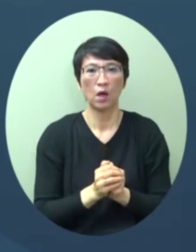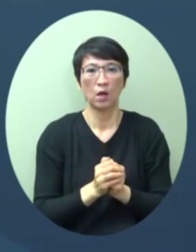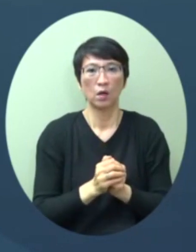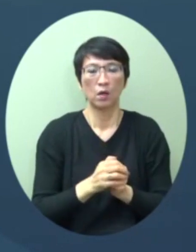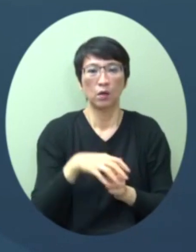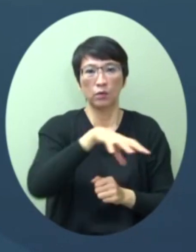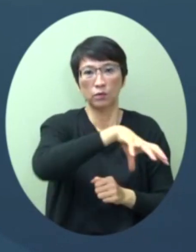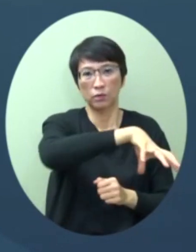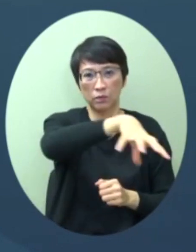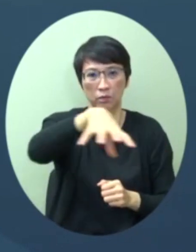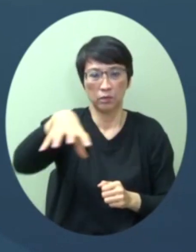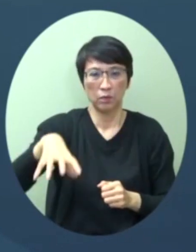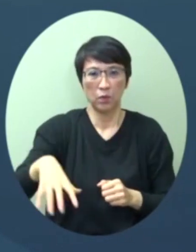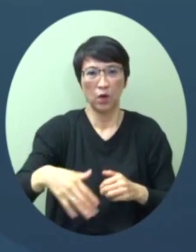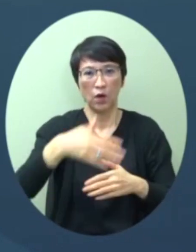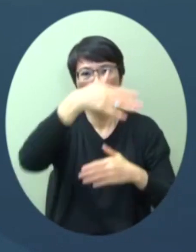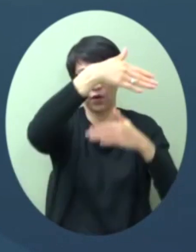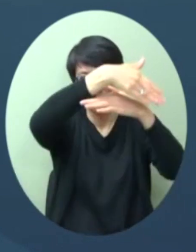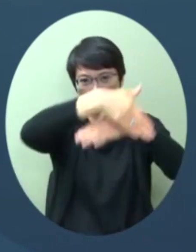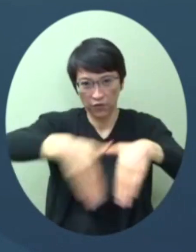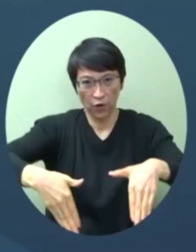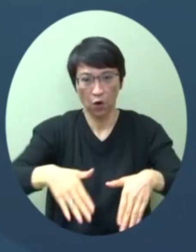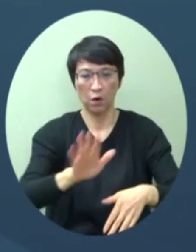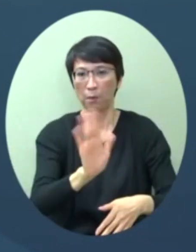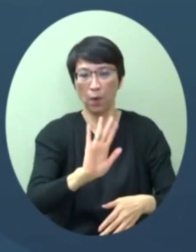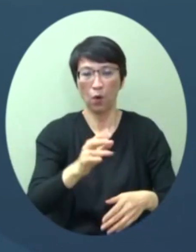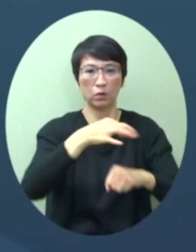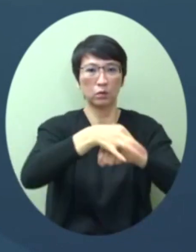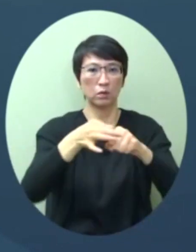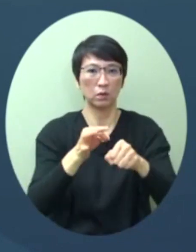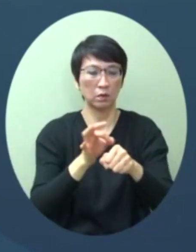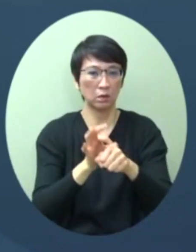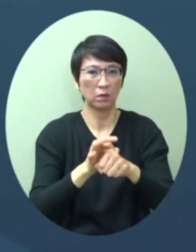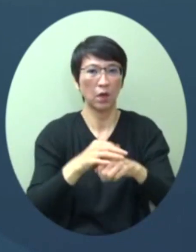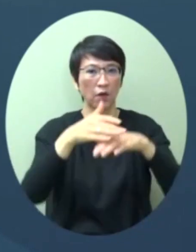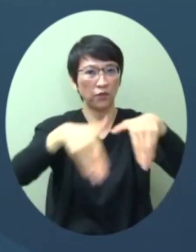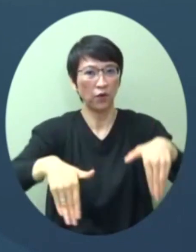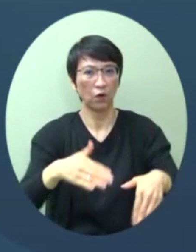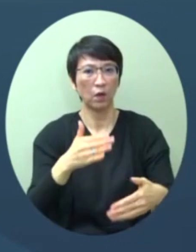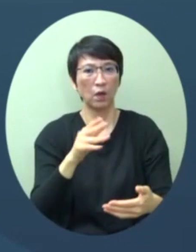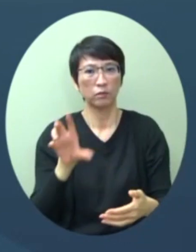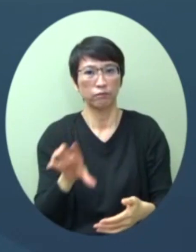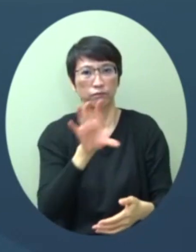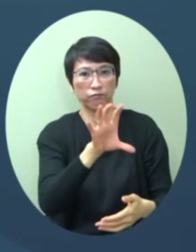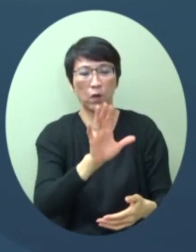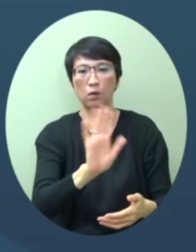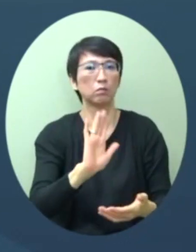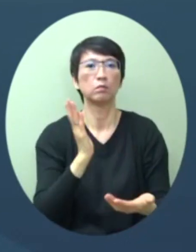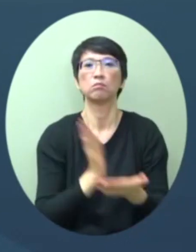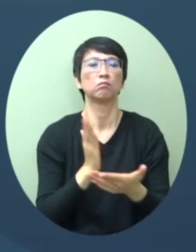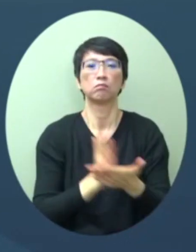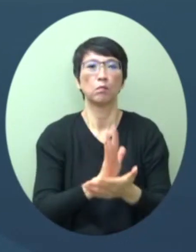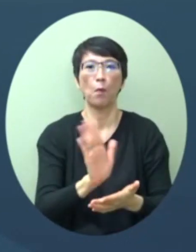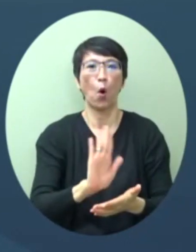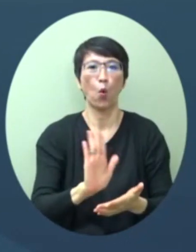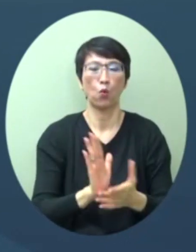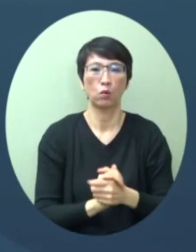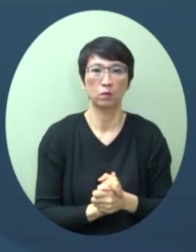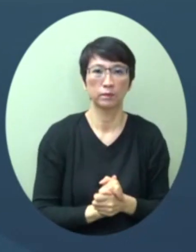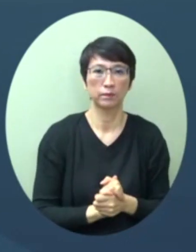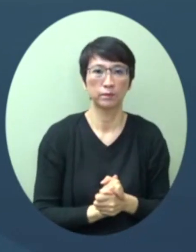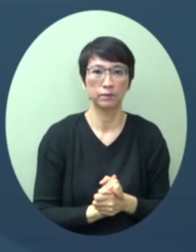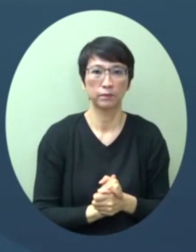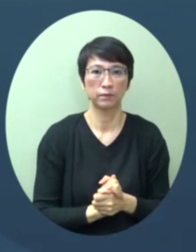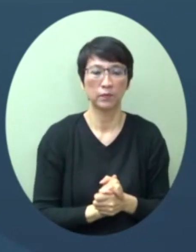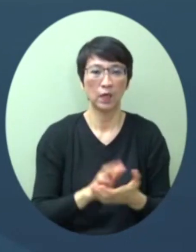the other places but the district based restriction has been adopted for many, many months now